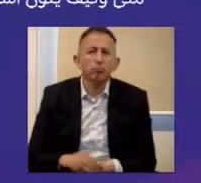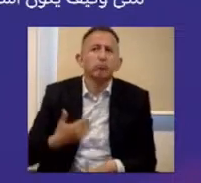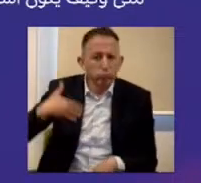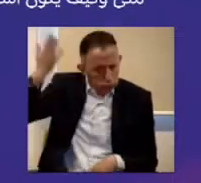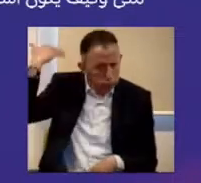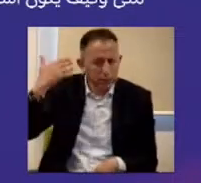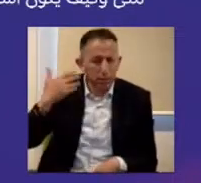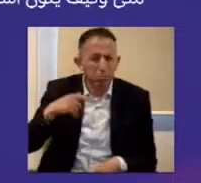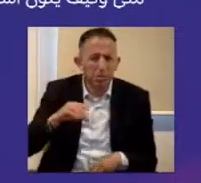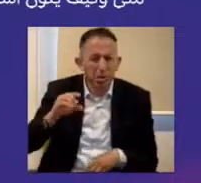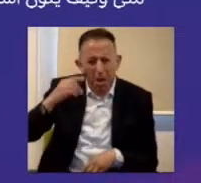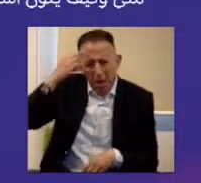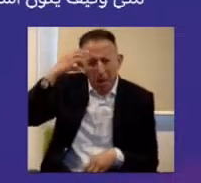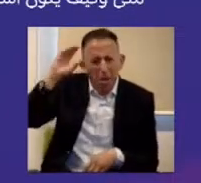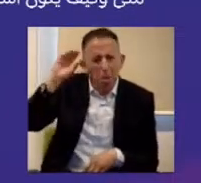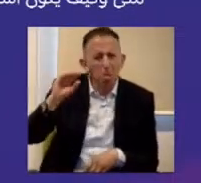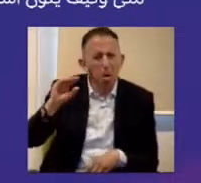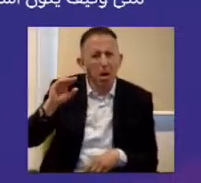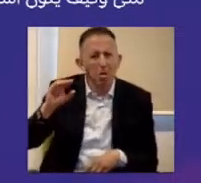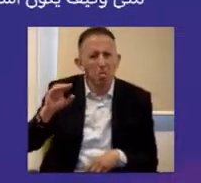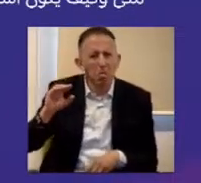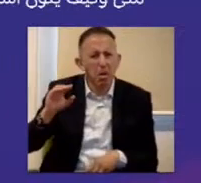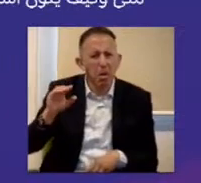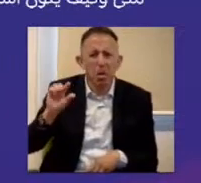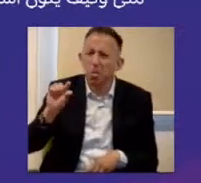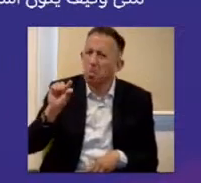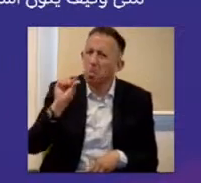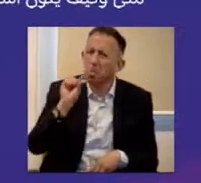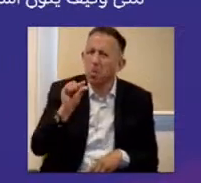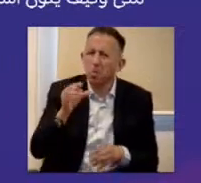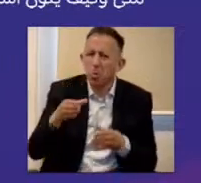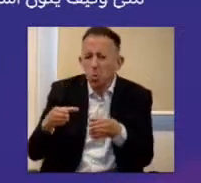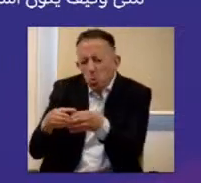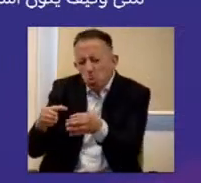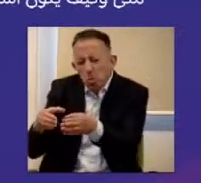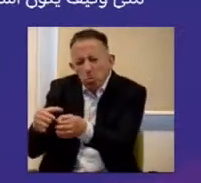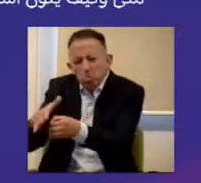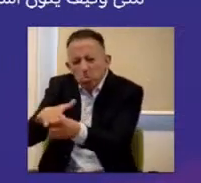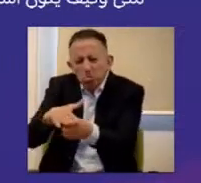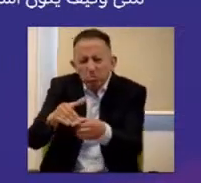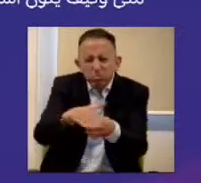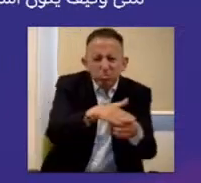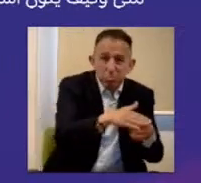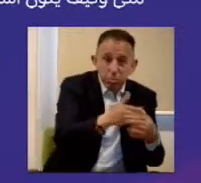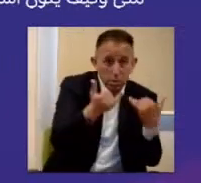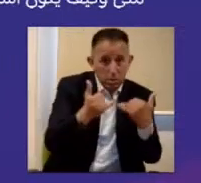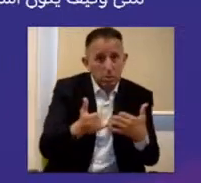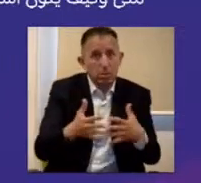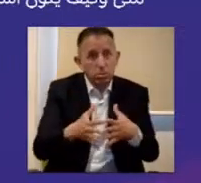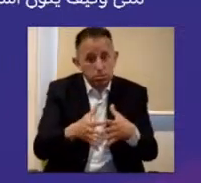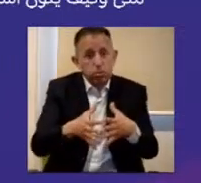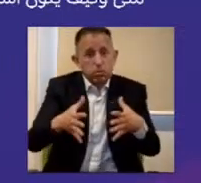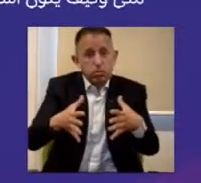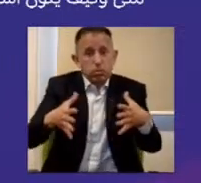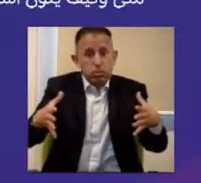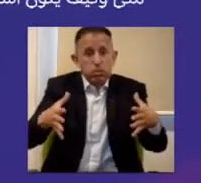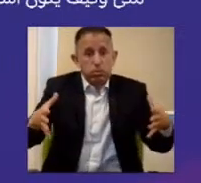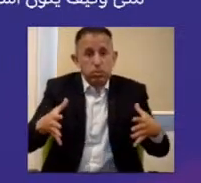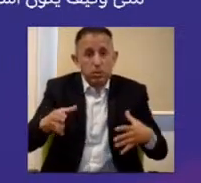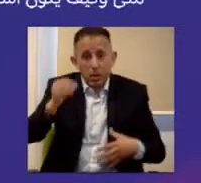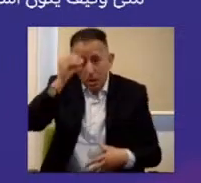knowledge. Knowledge used to be stable is no longer stable. It is highly dynamic, no longer comforting immutable